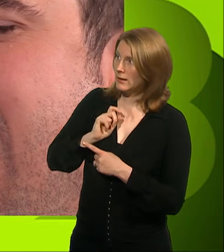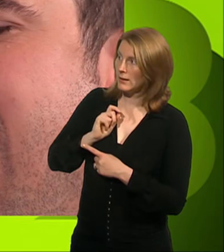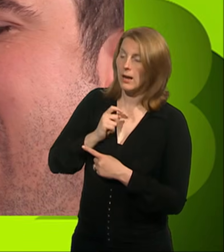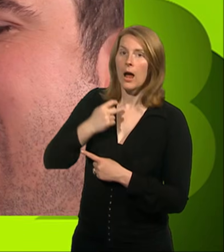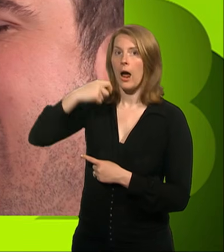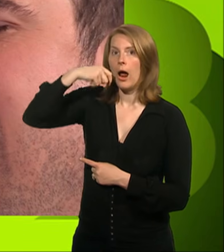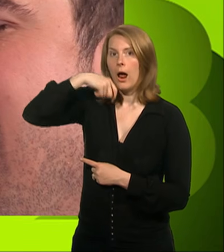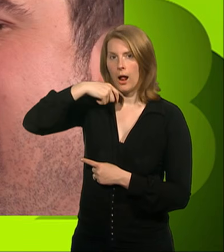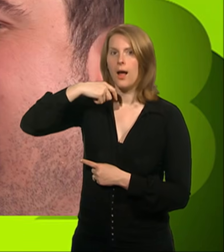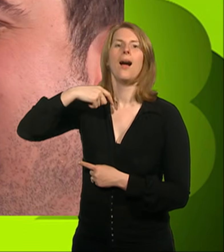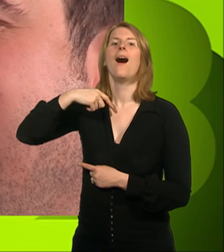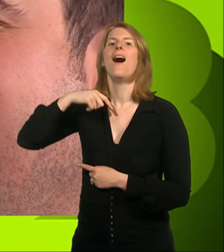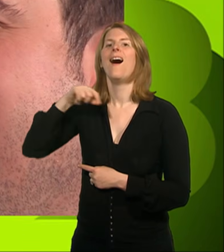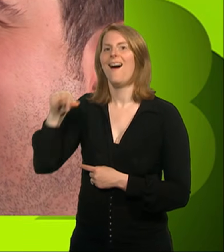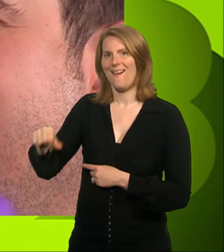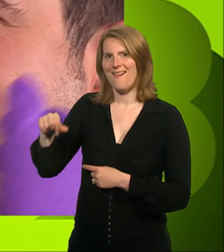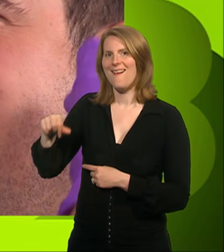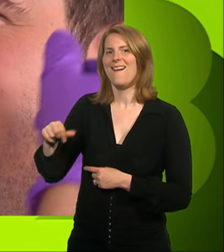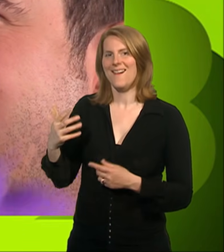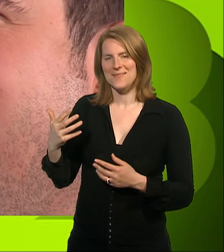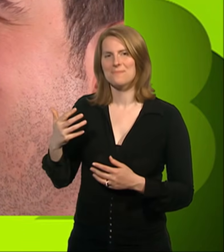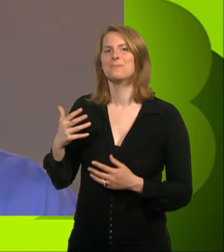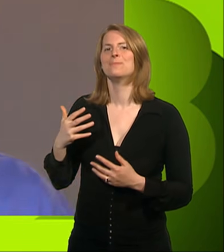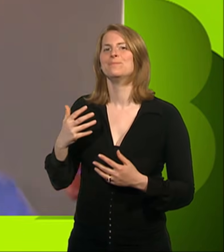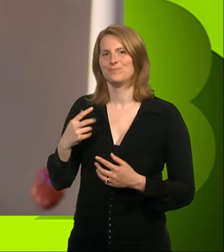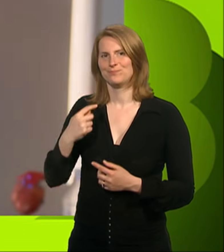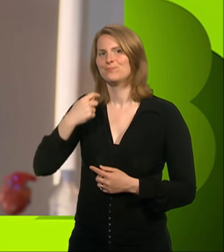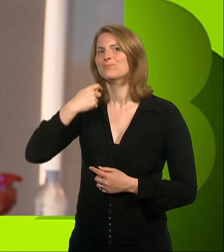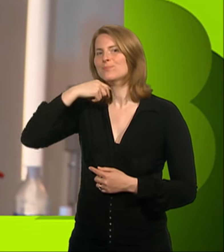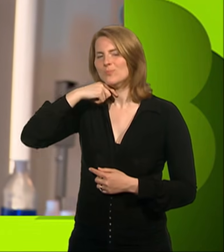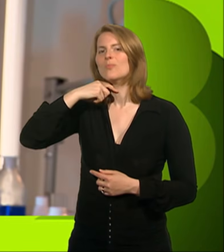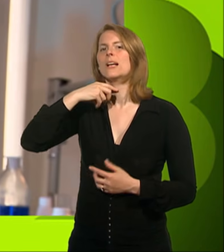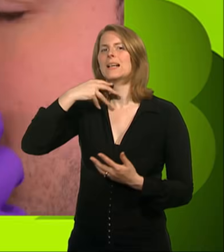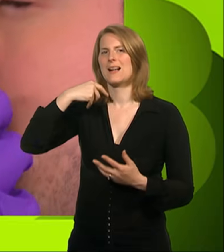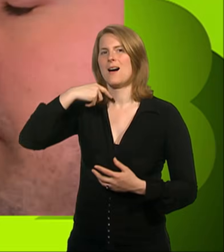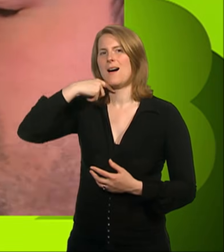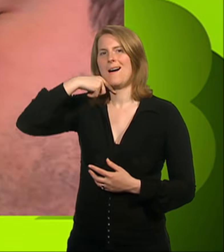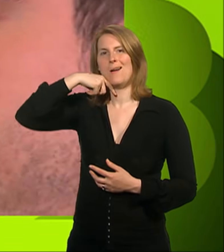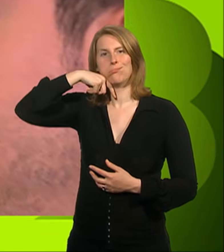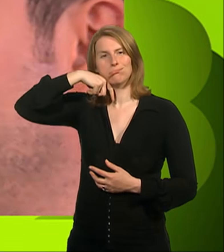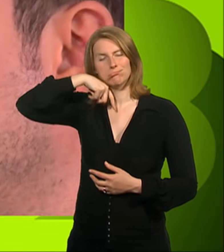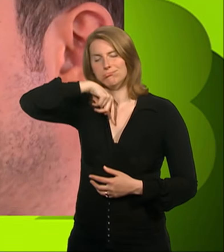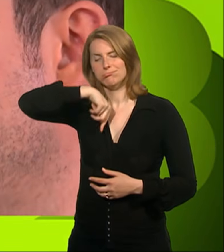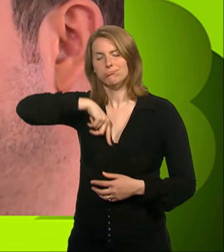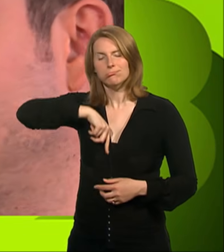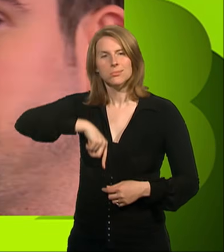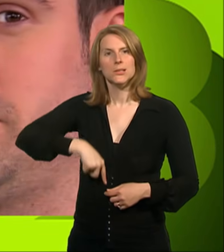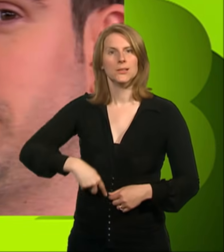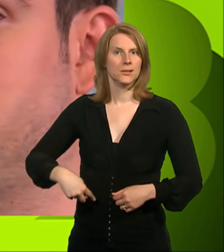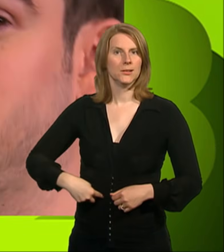throat. After a bit more careful manoeuvring, the tube is now in Xand's stomach.